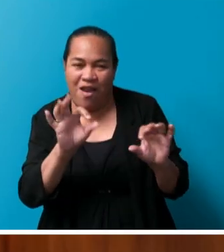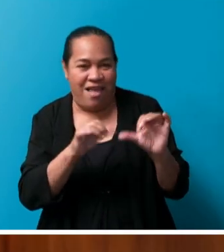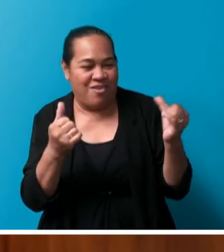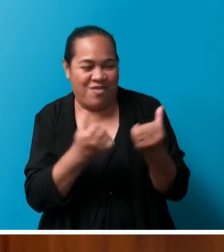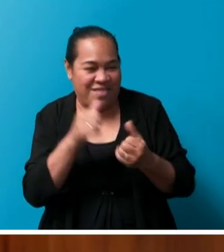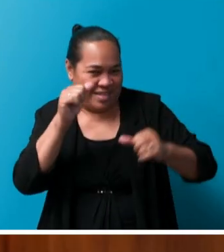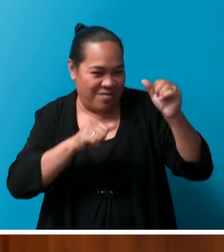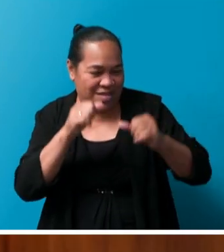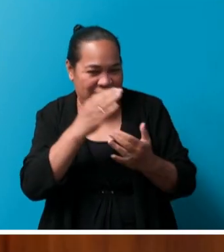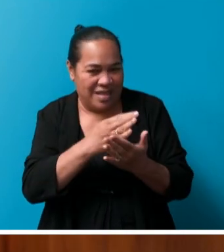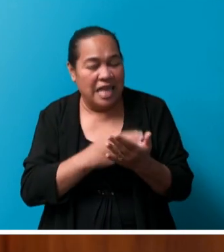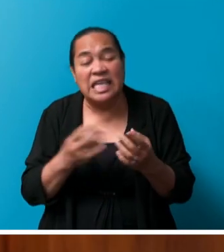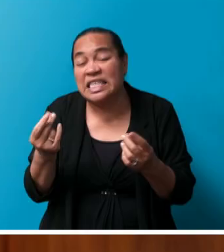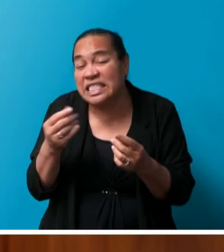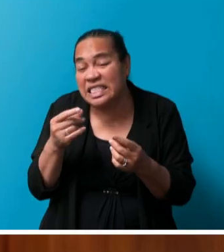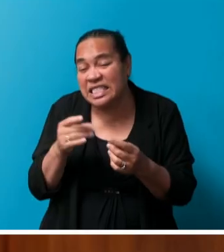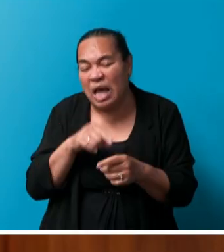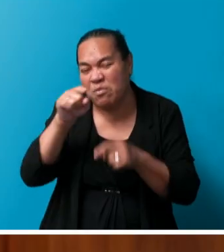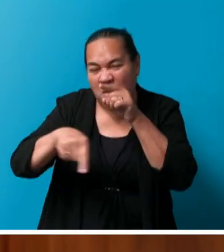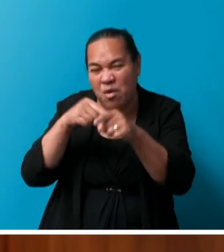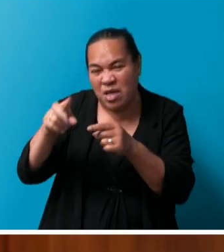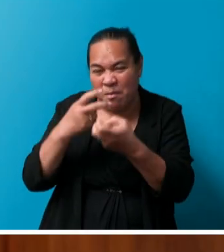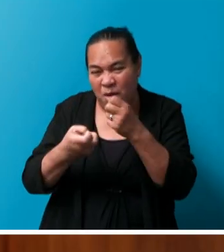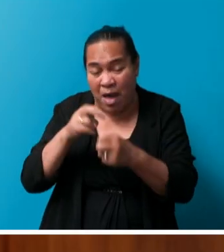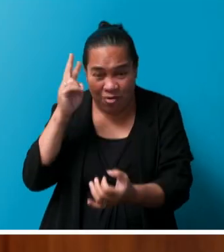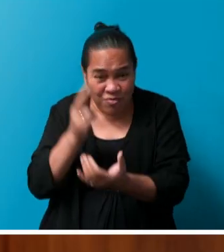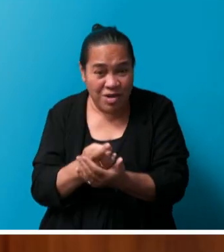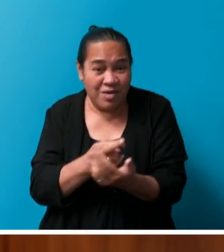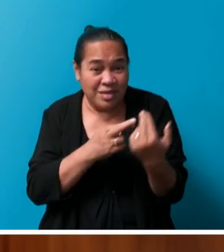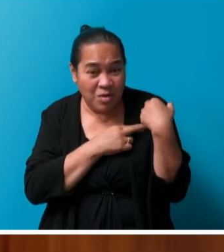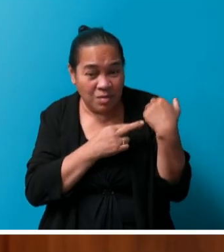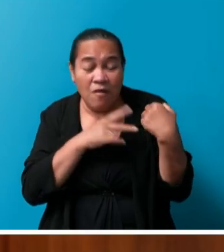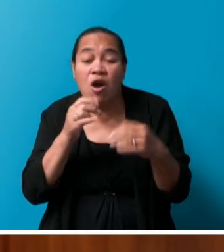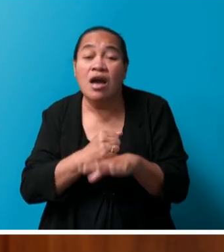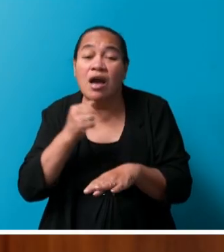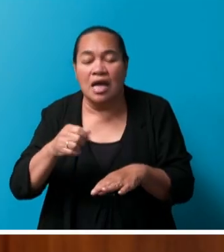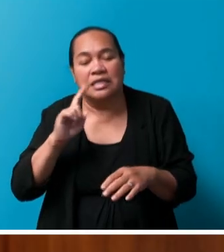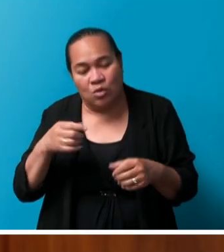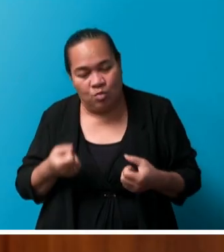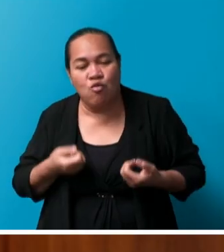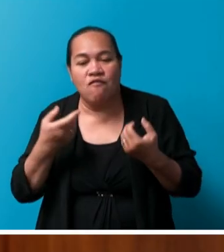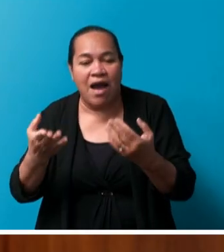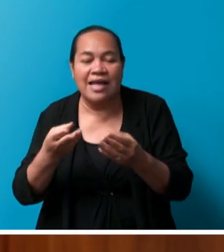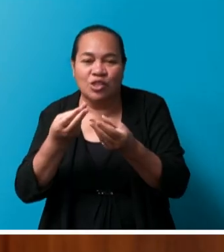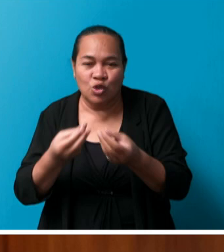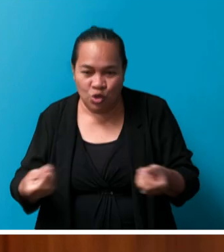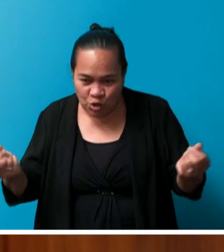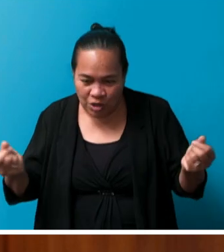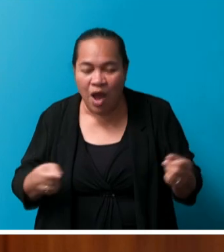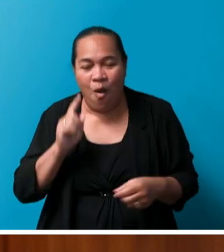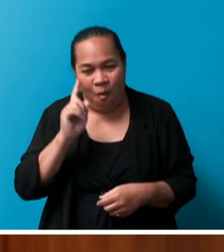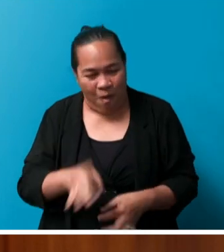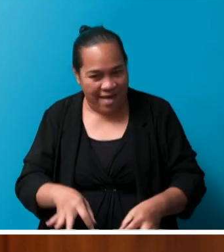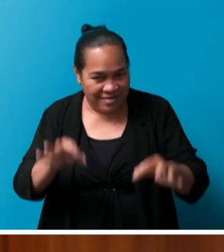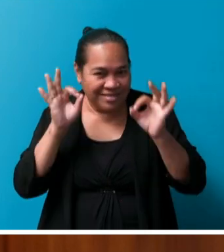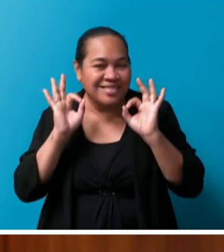It is easy to point problems, but the real responsibility of government is to provide solutions. That is exactly what